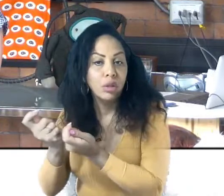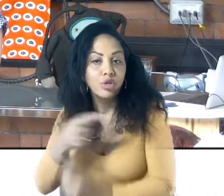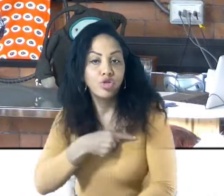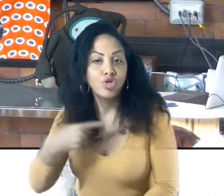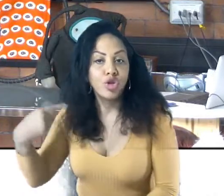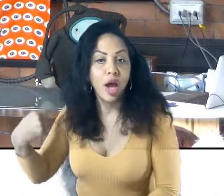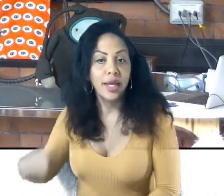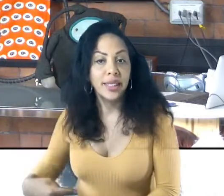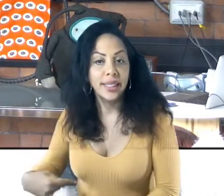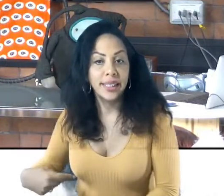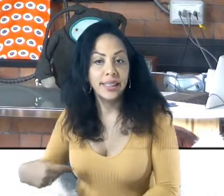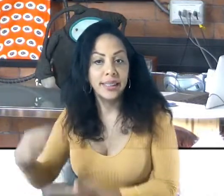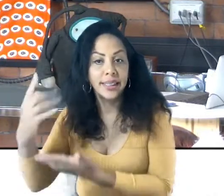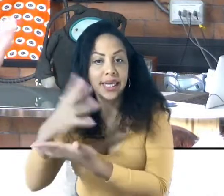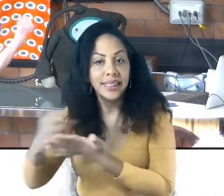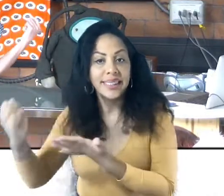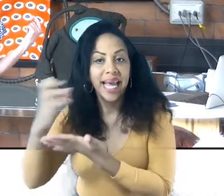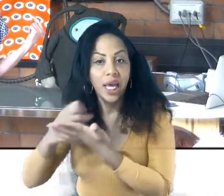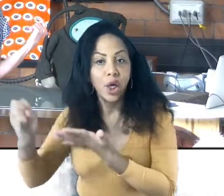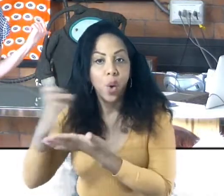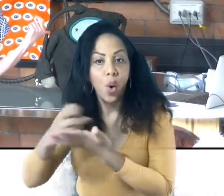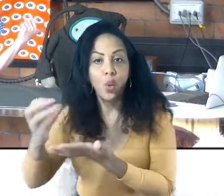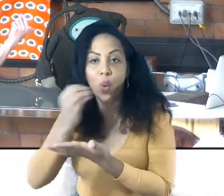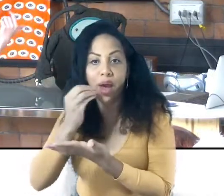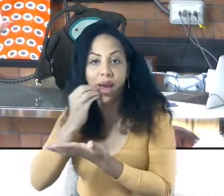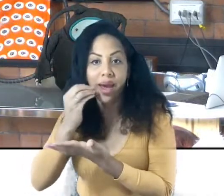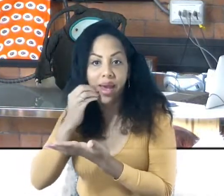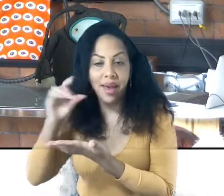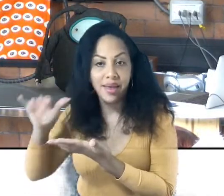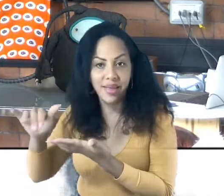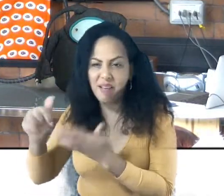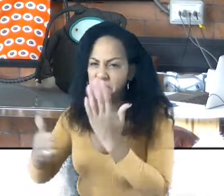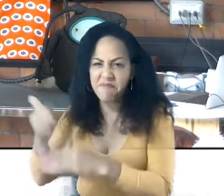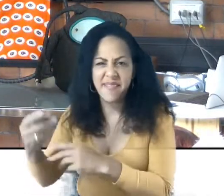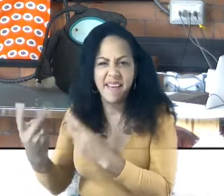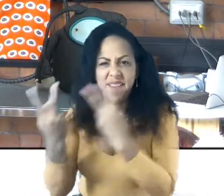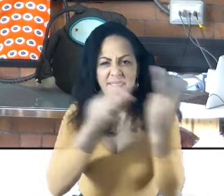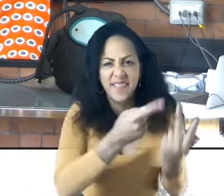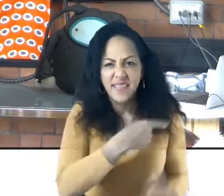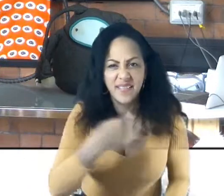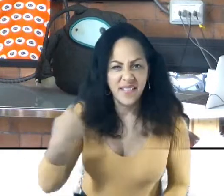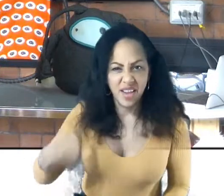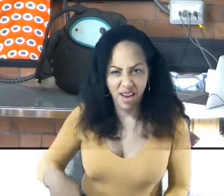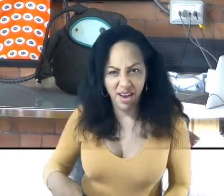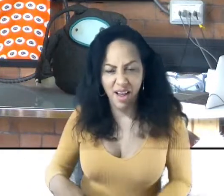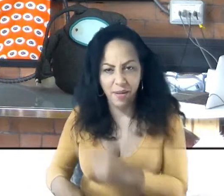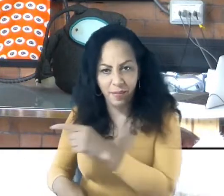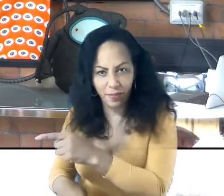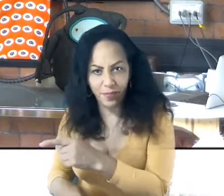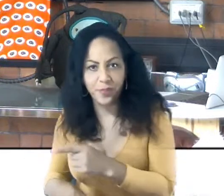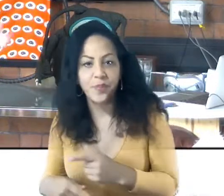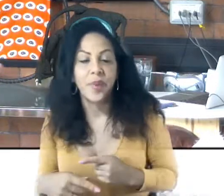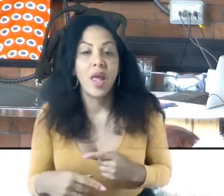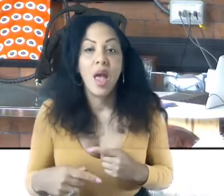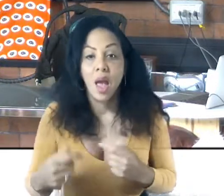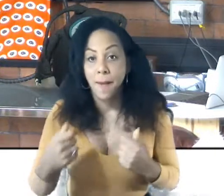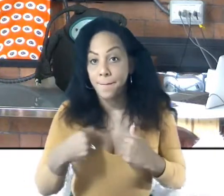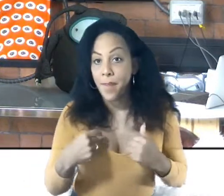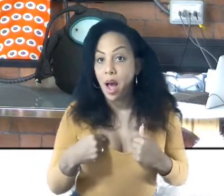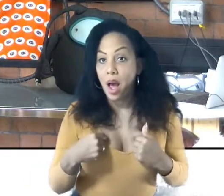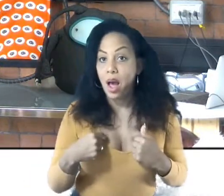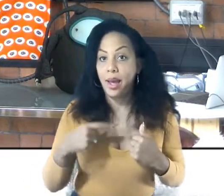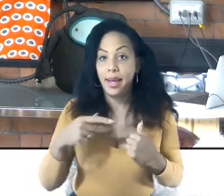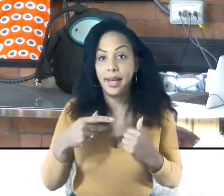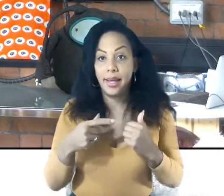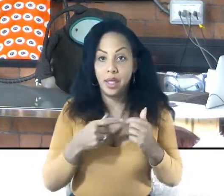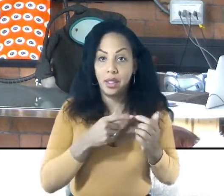but he got taken up by one of the organisations I worked with, Shifting Horizons. They work with vulnerable children, right? He got